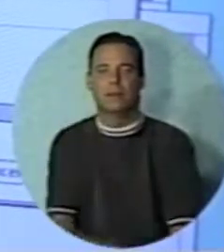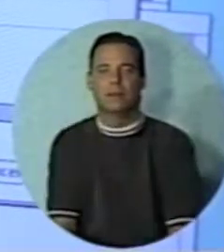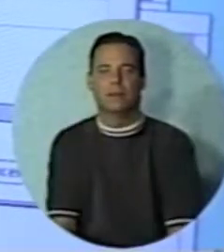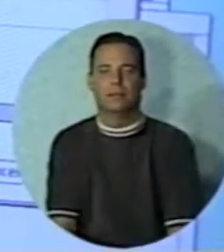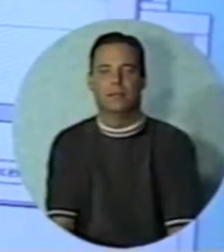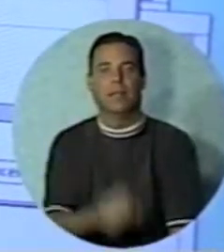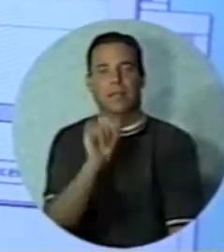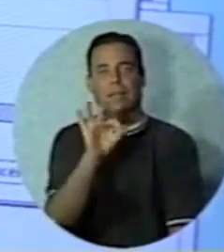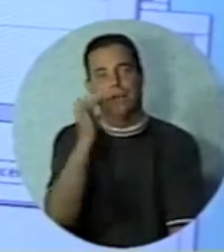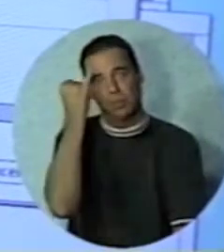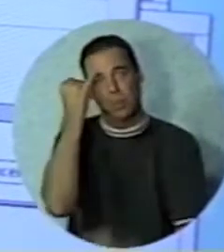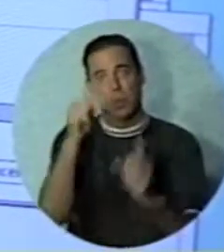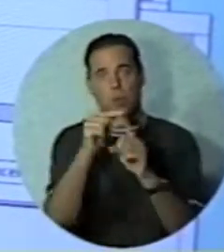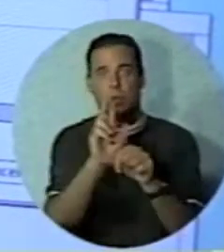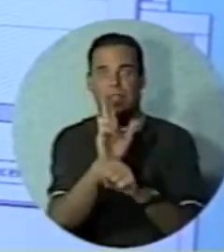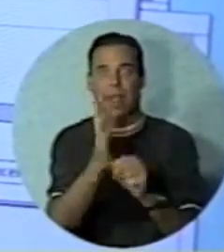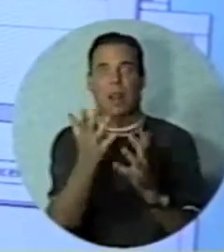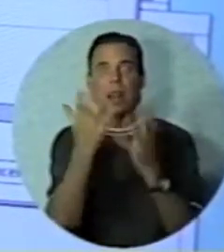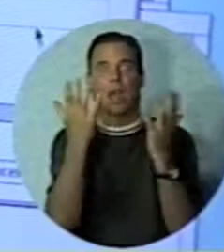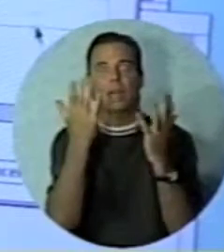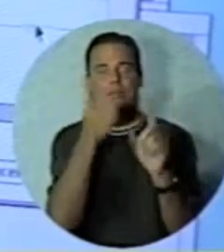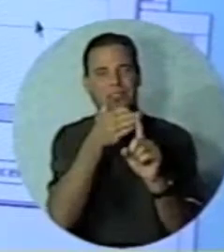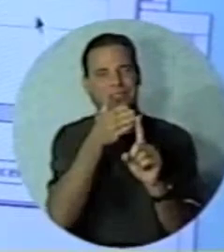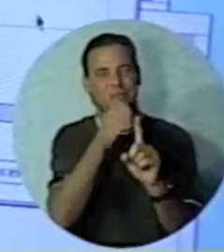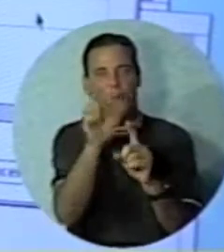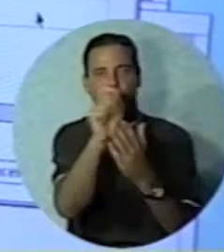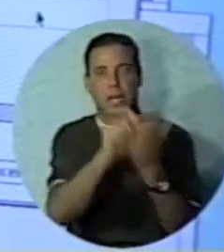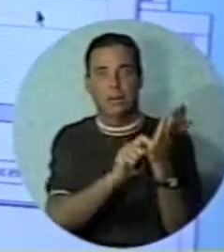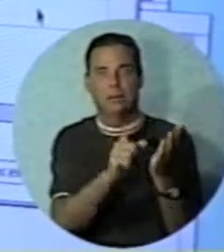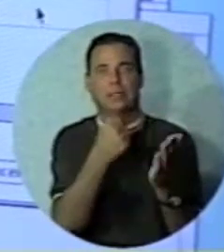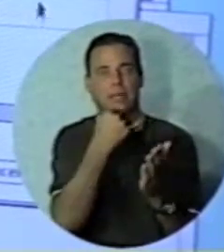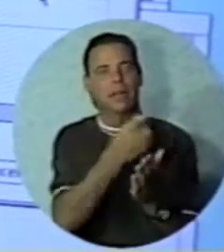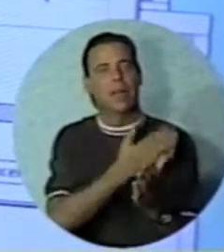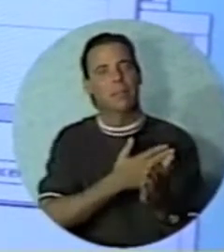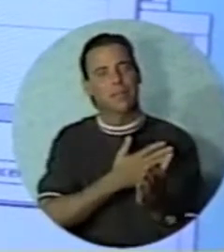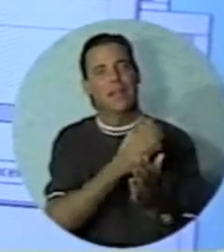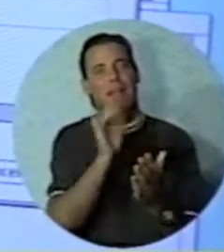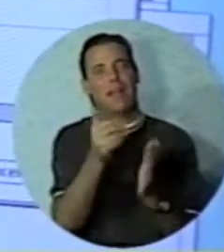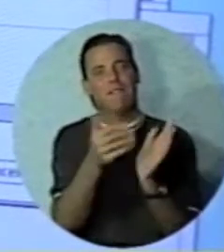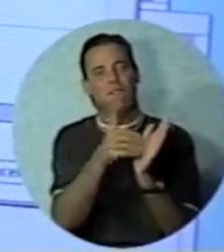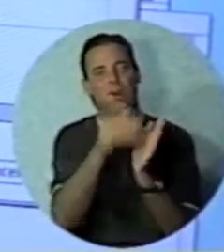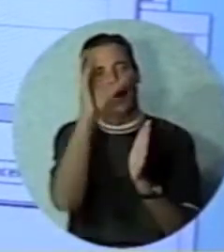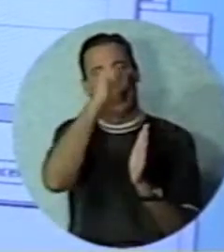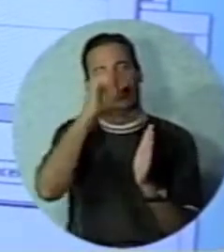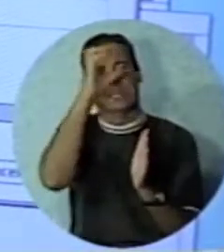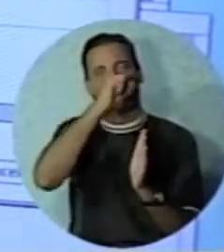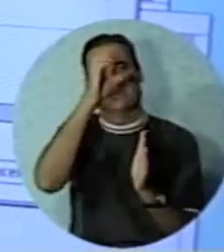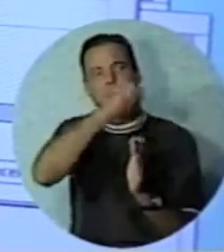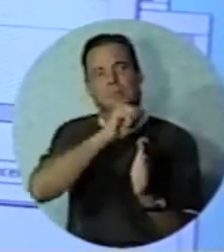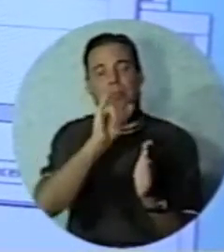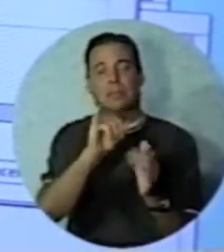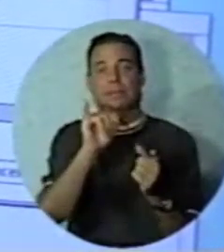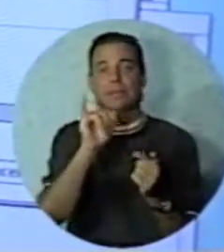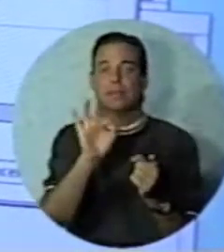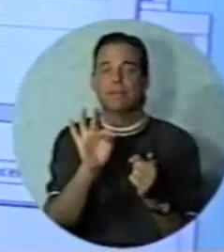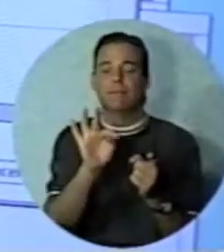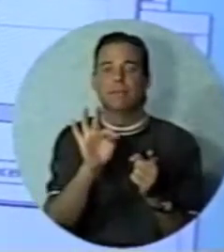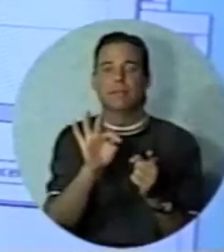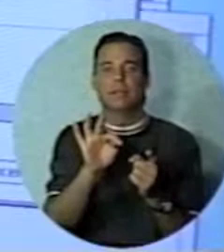So if that's a word that you use quite a bit in your writing, then you're telling it, please make that a frequent guess. Yeah, so it's such that if you